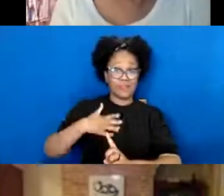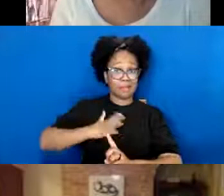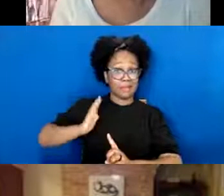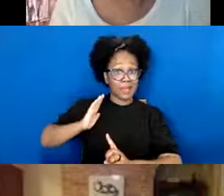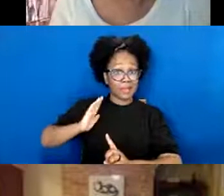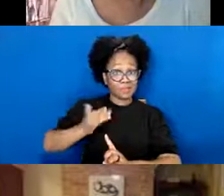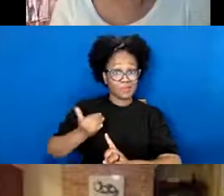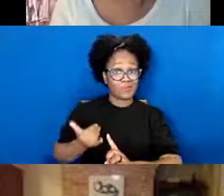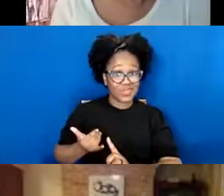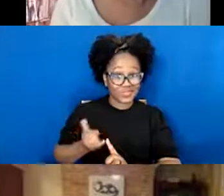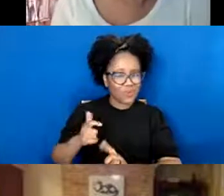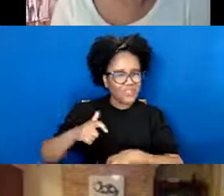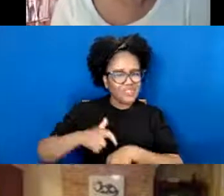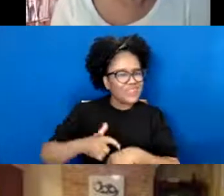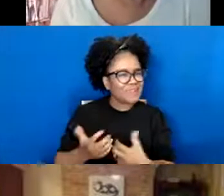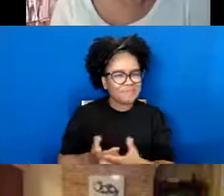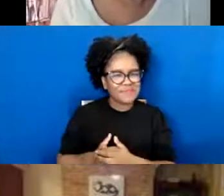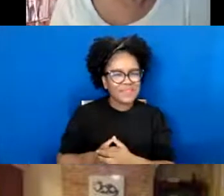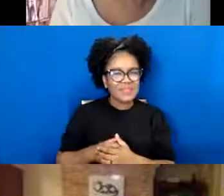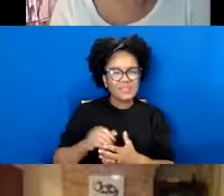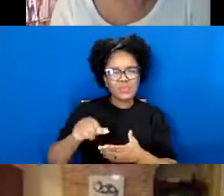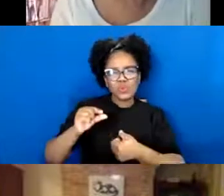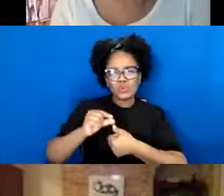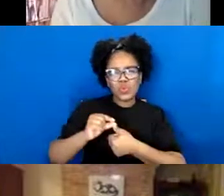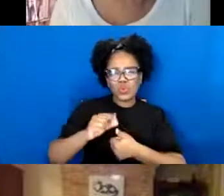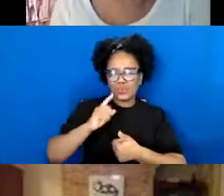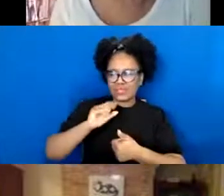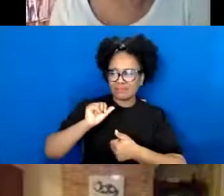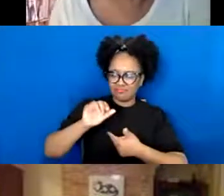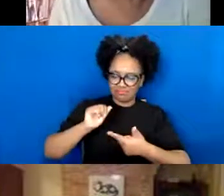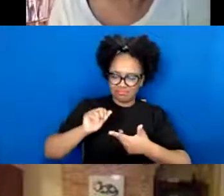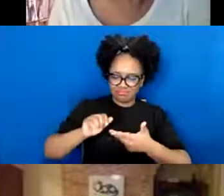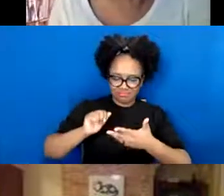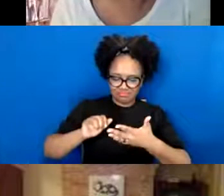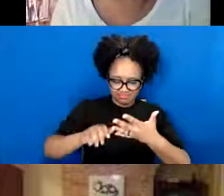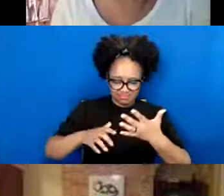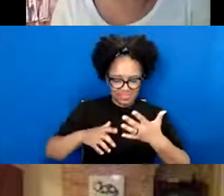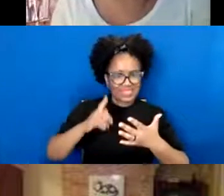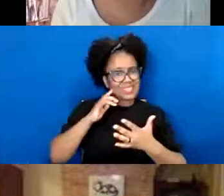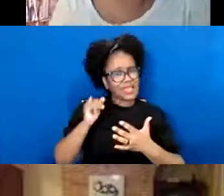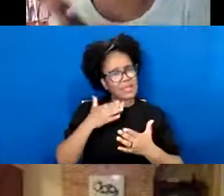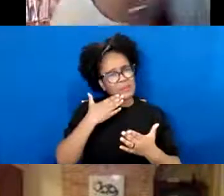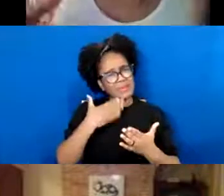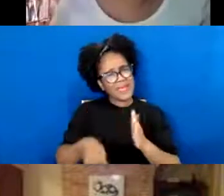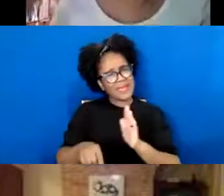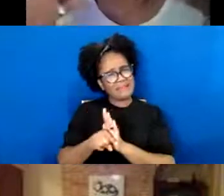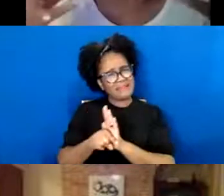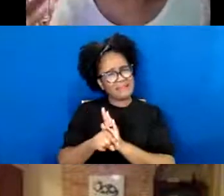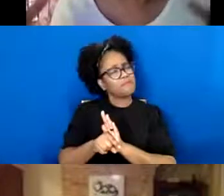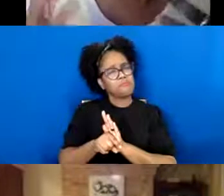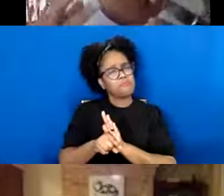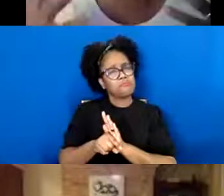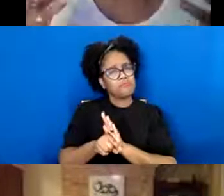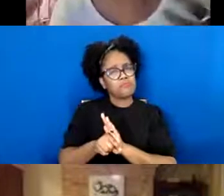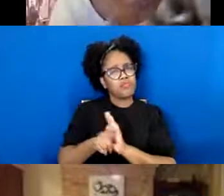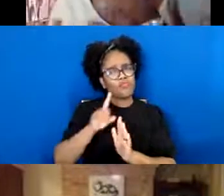And those words, when I said them out loud, they sounded kind of, a lot of them sounded like it was going to a bad place, but really it's just the impact